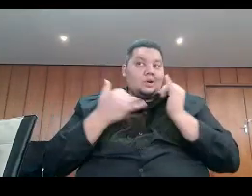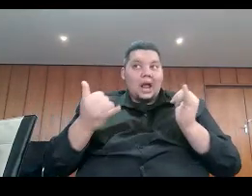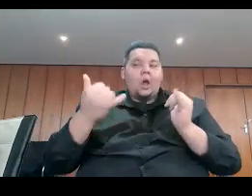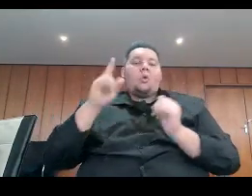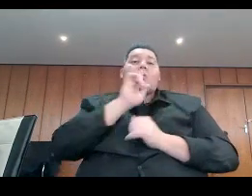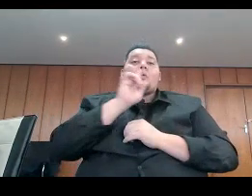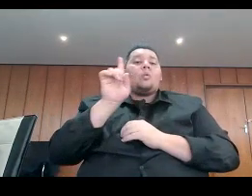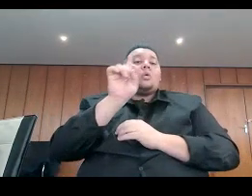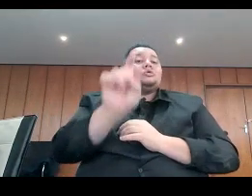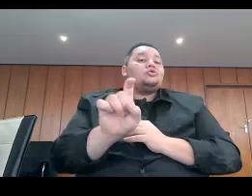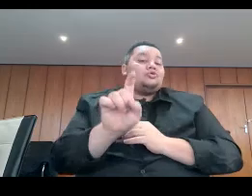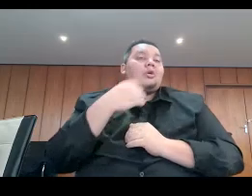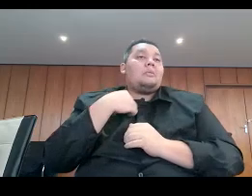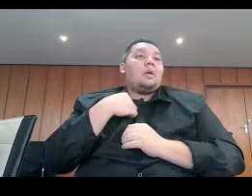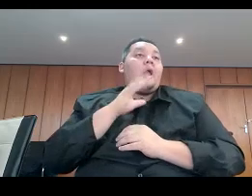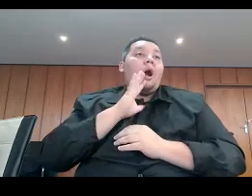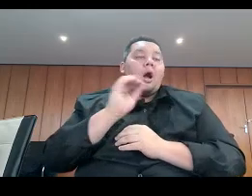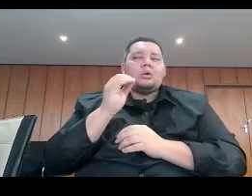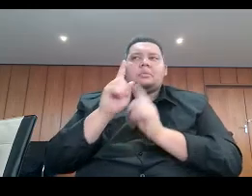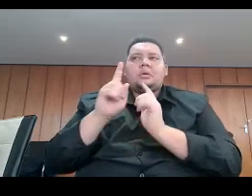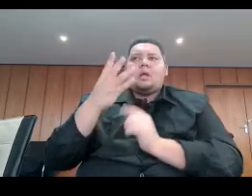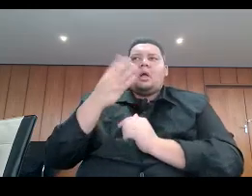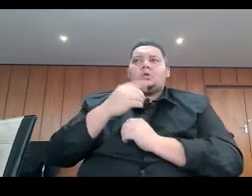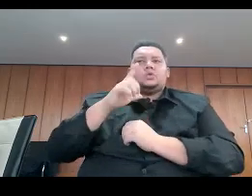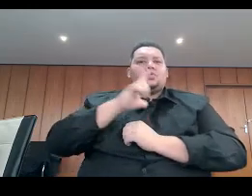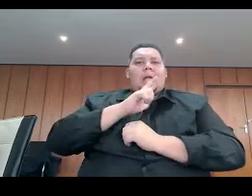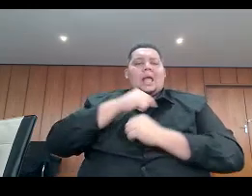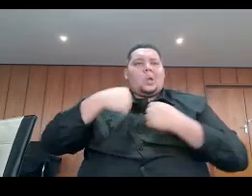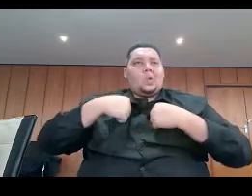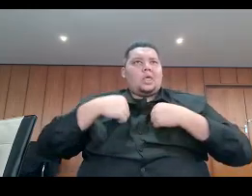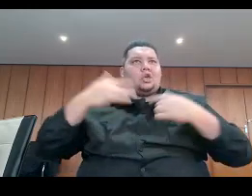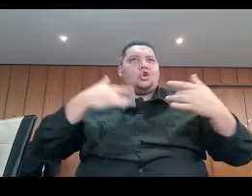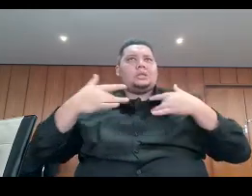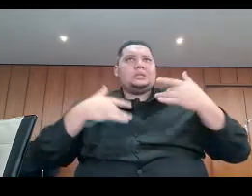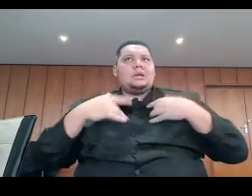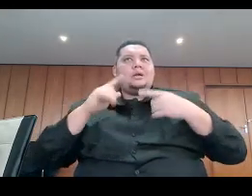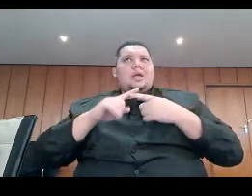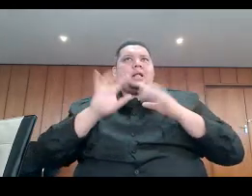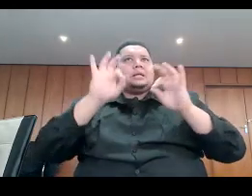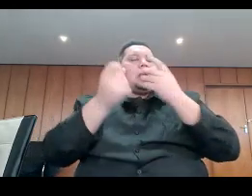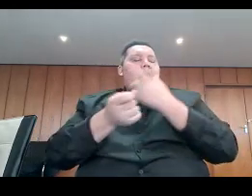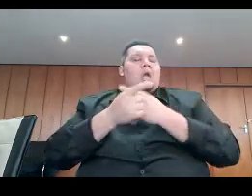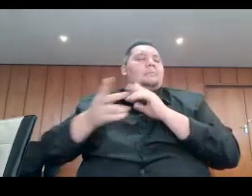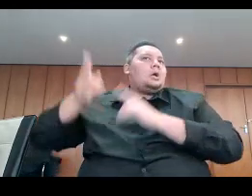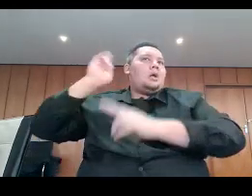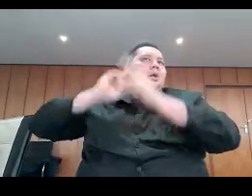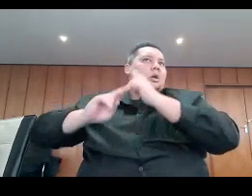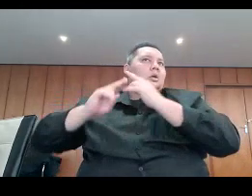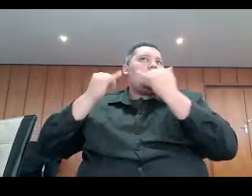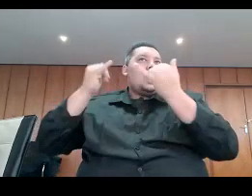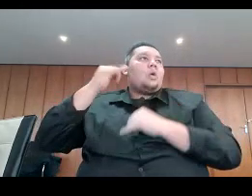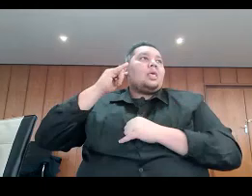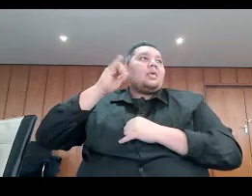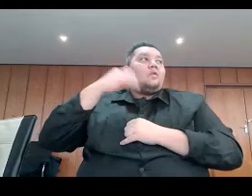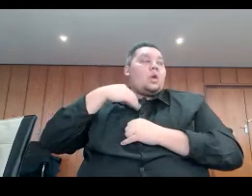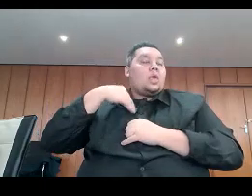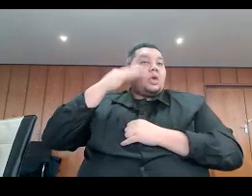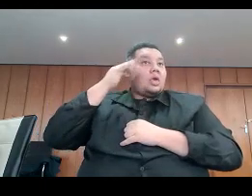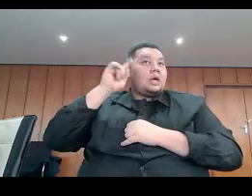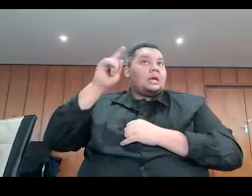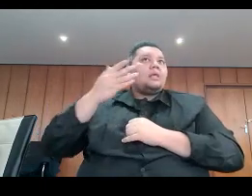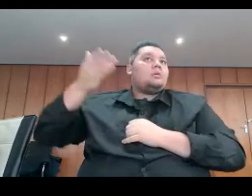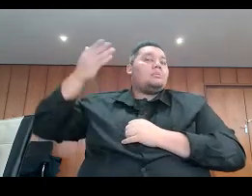question I'm asked always, so why should we be bothered that was in the past? And if we think if it was in the past, then